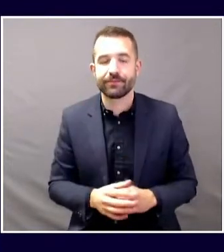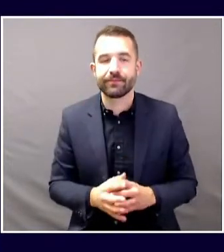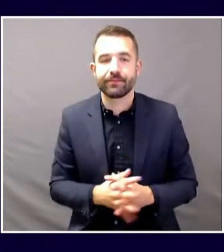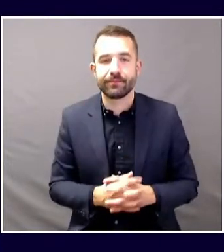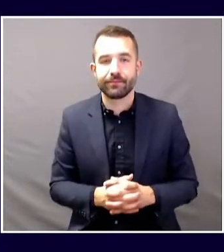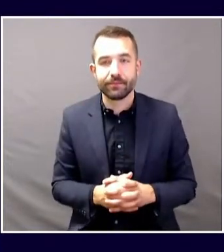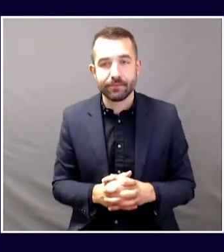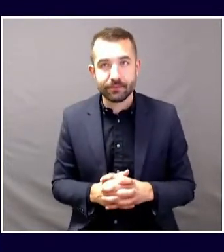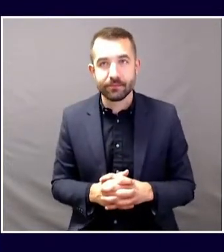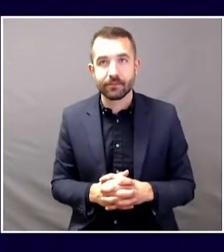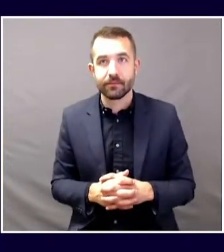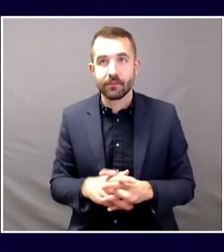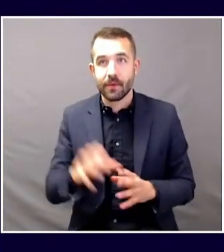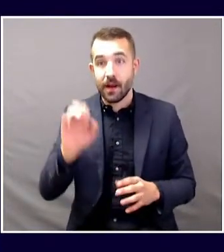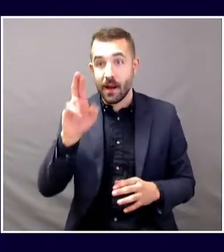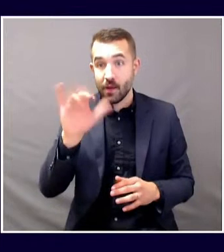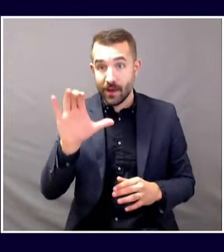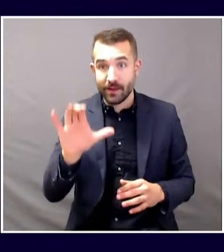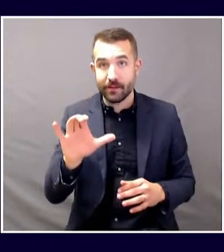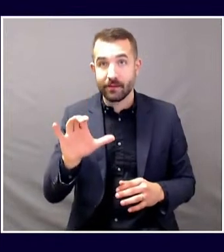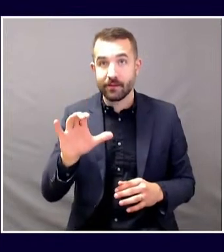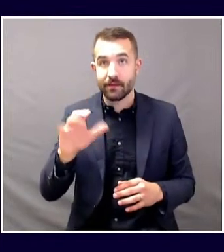Herald.